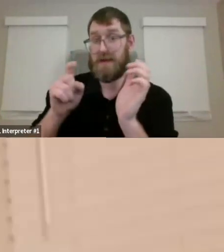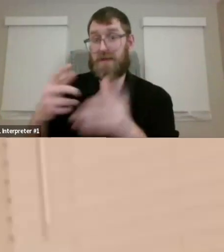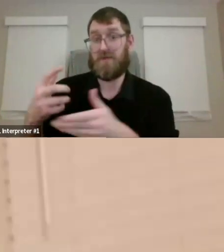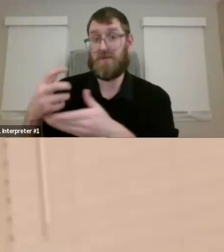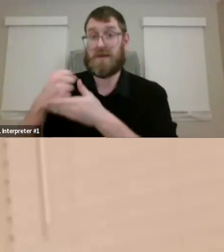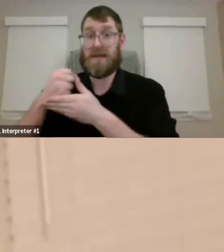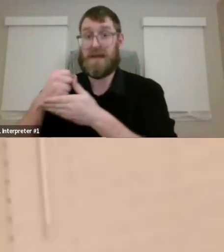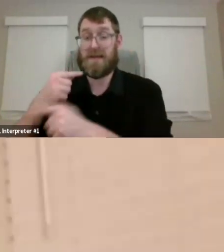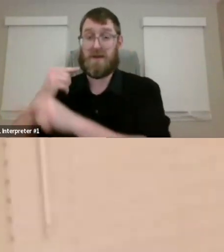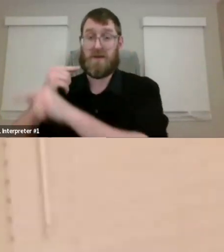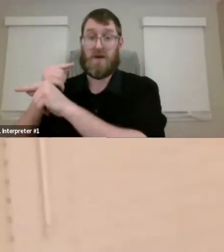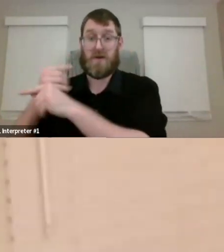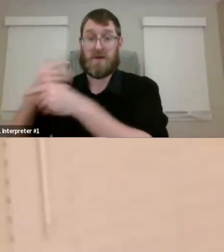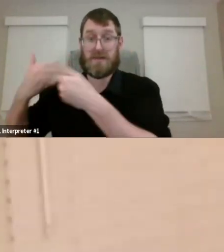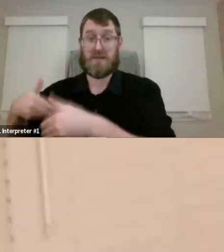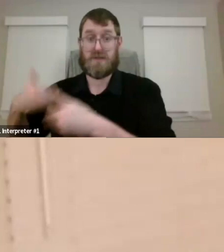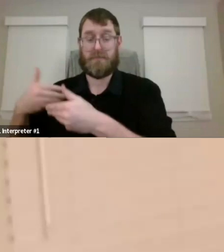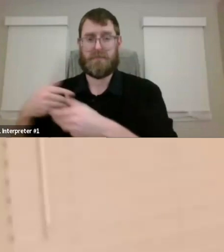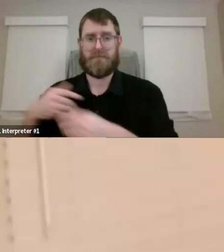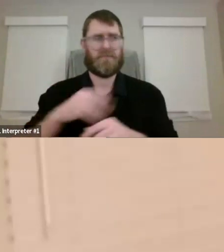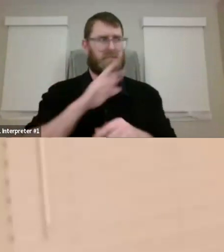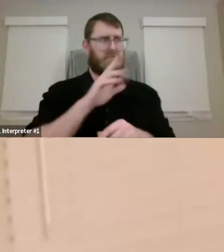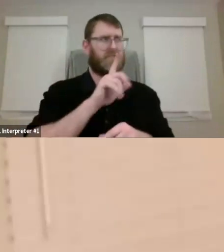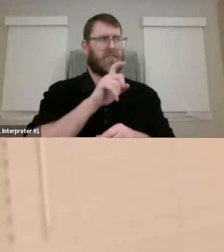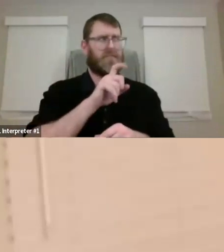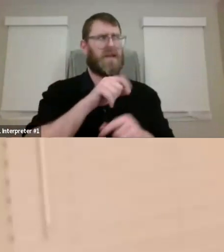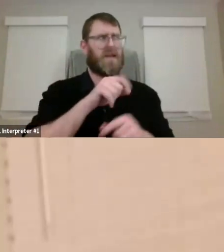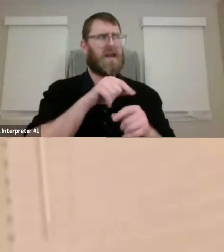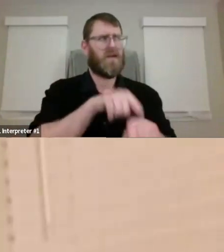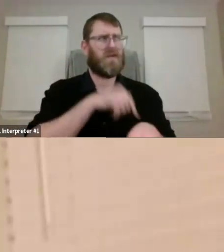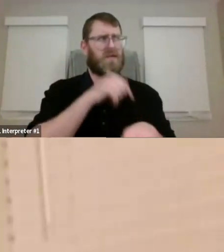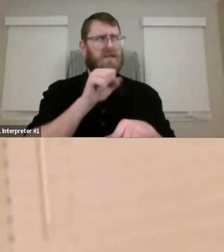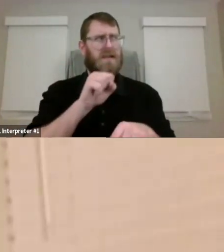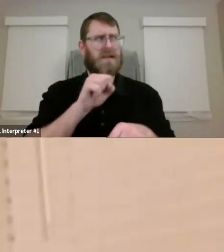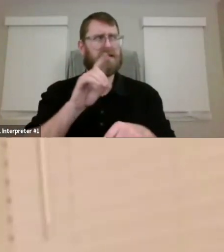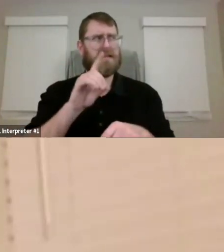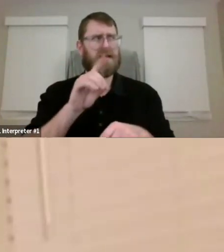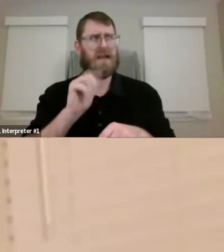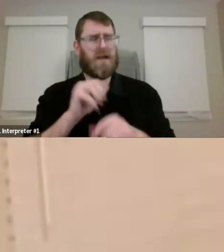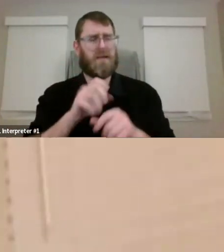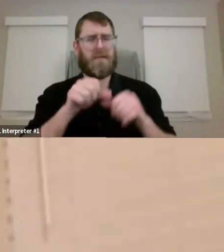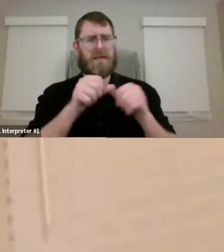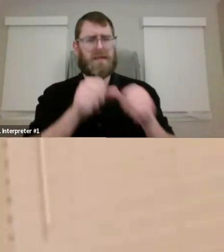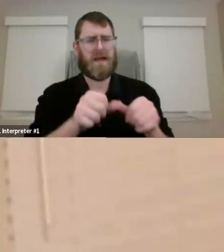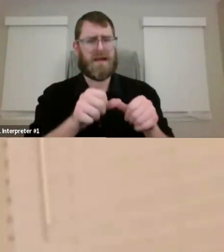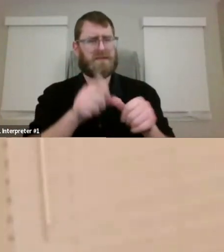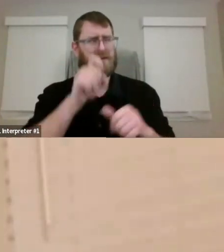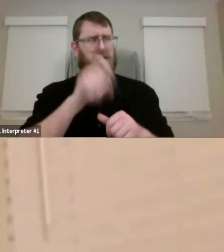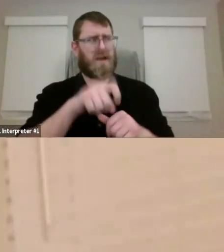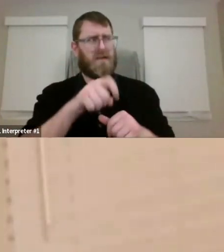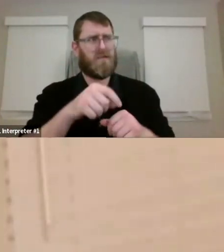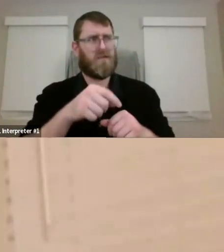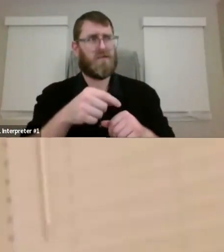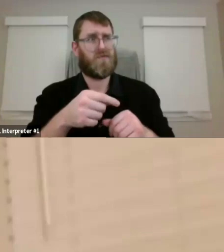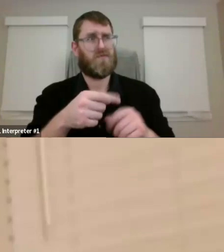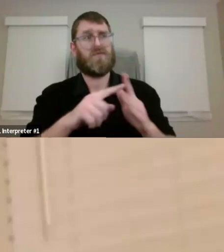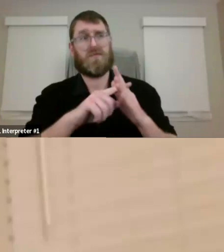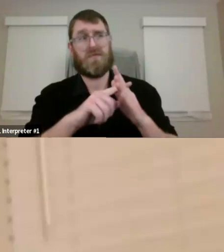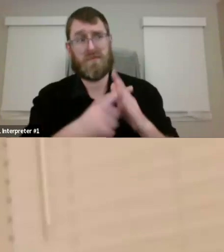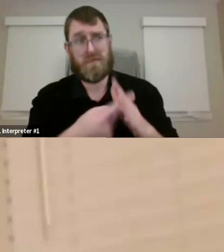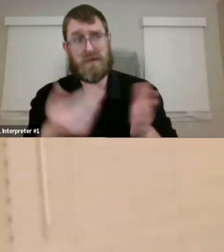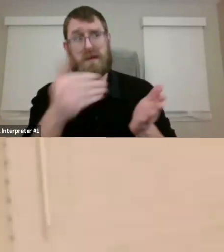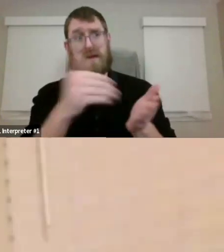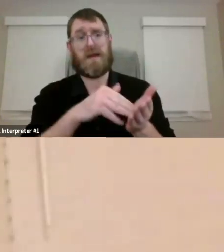Okay. How long does STM last? Do they have to be do you have to reinitiate them